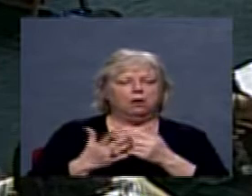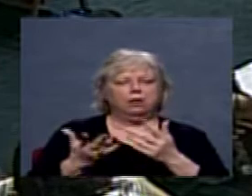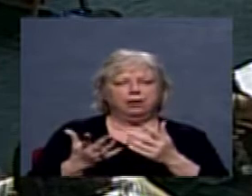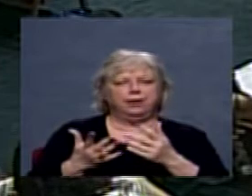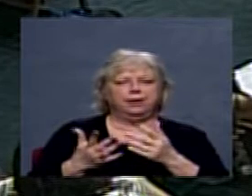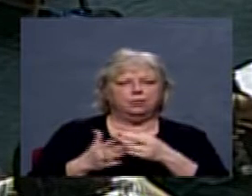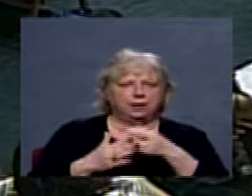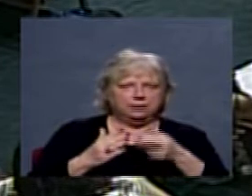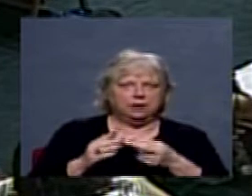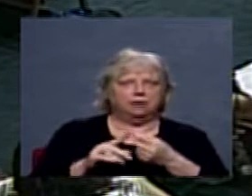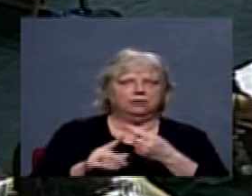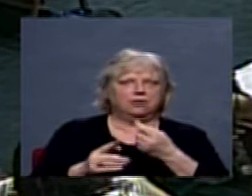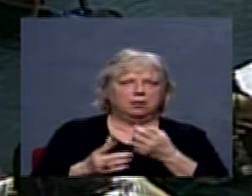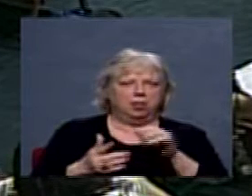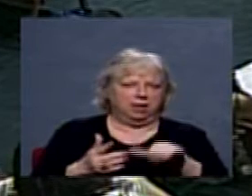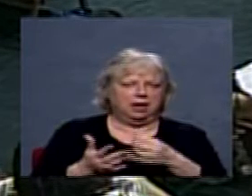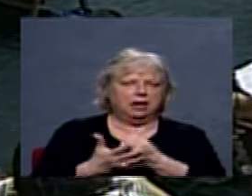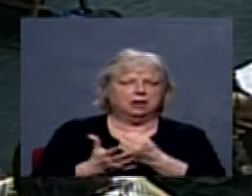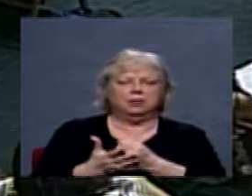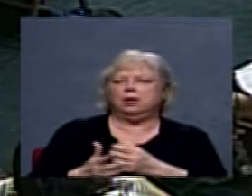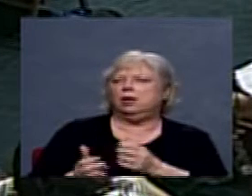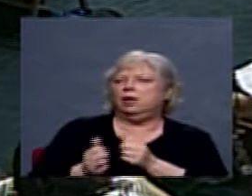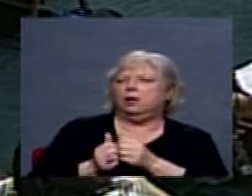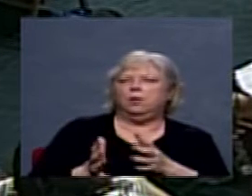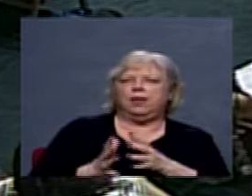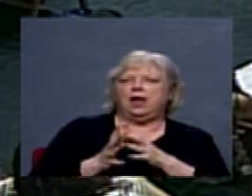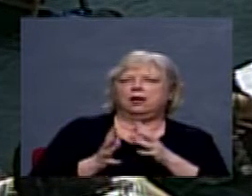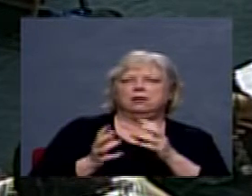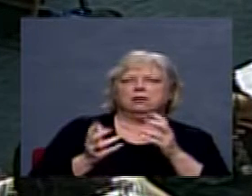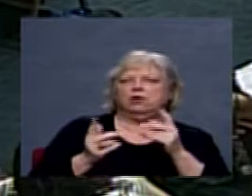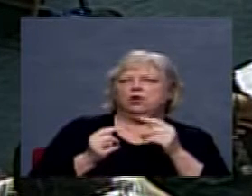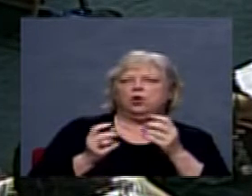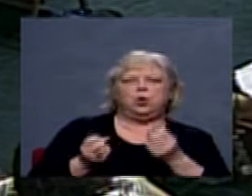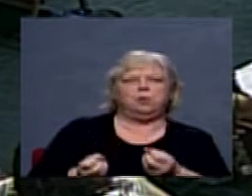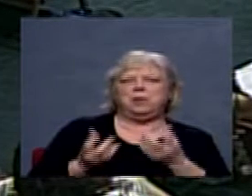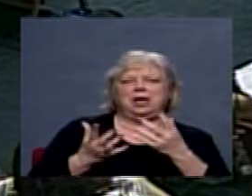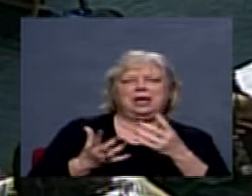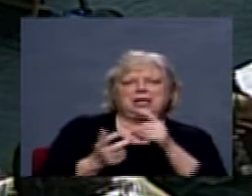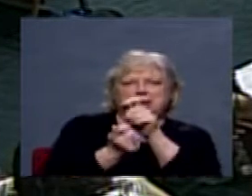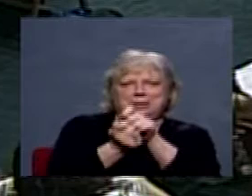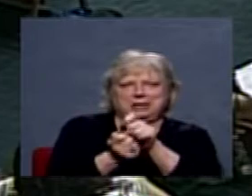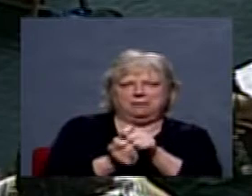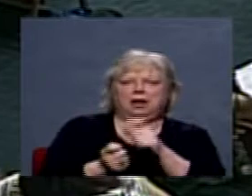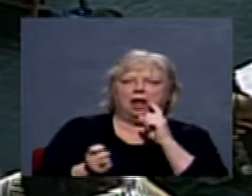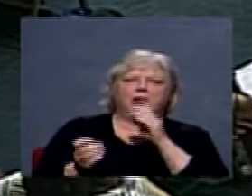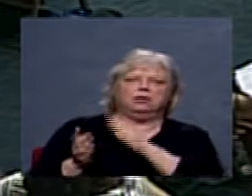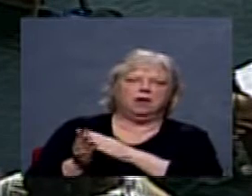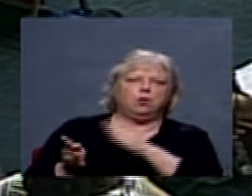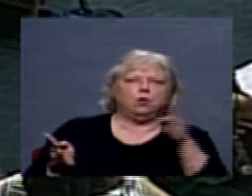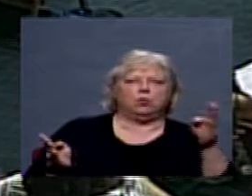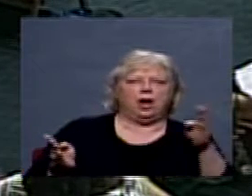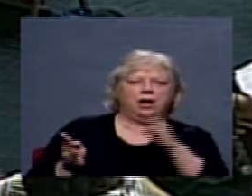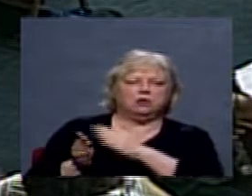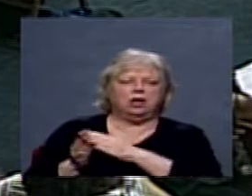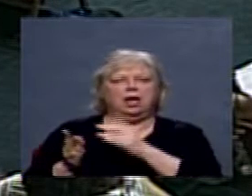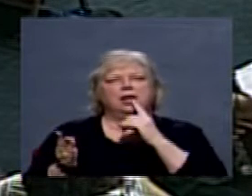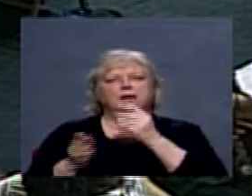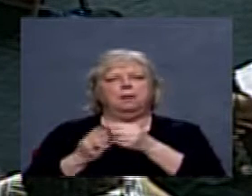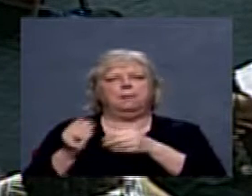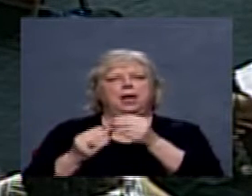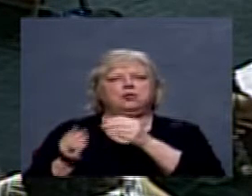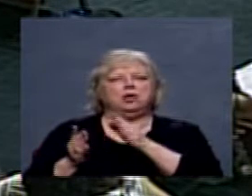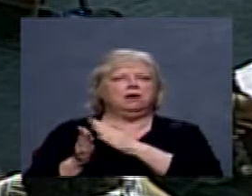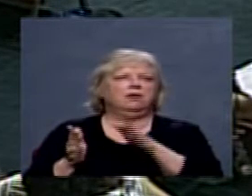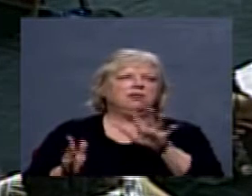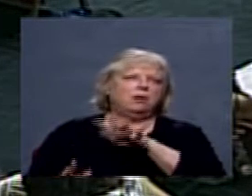from the economics of that. Without getting into too many specifics, I'll give you a range. Basically, he's got a budget on this